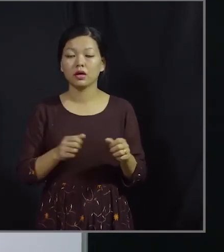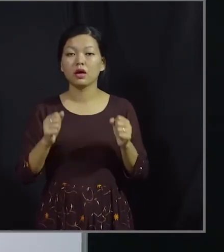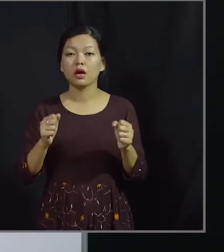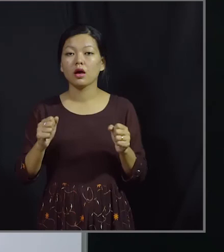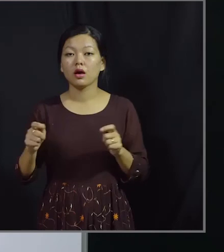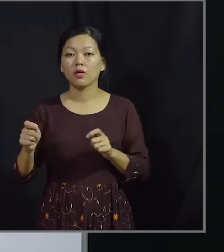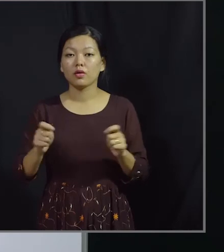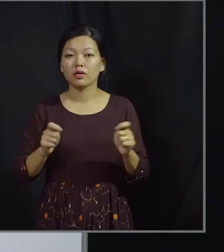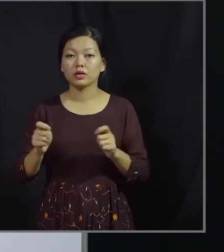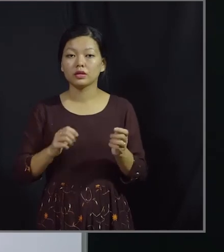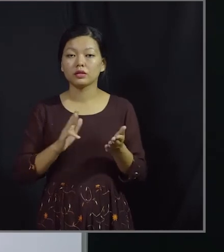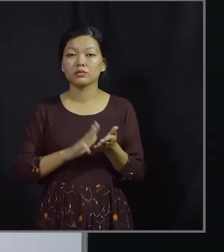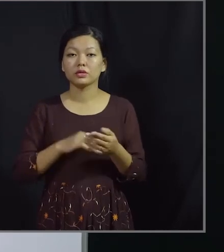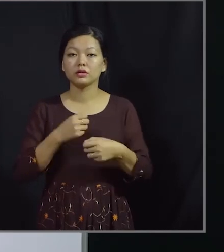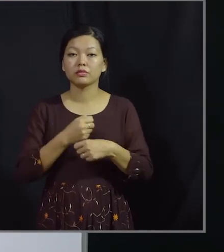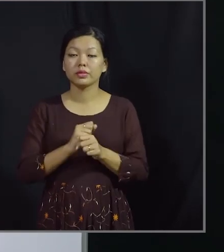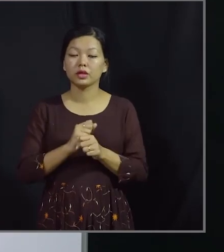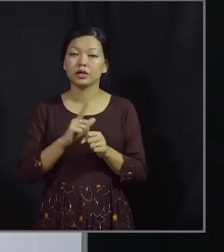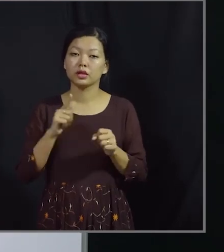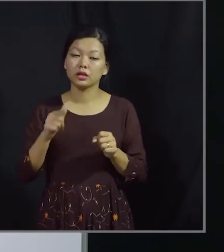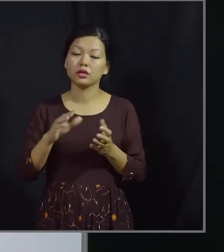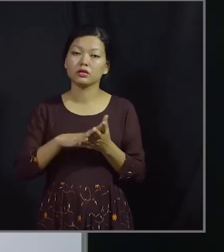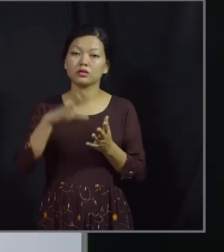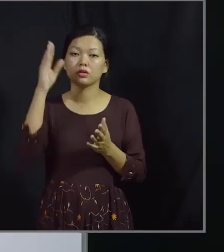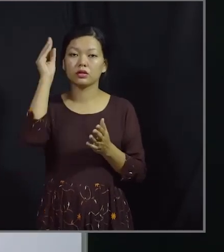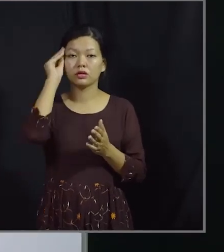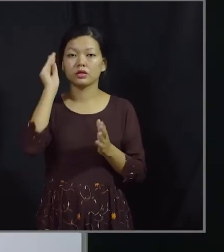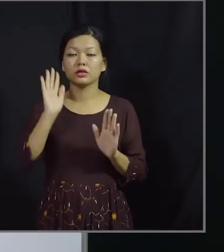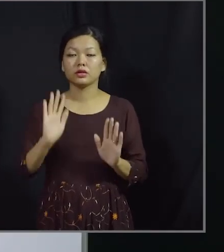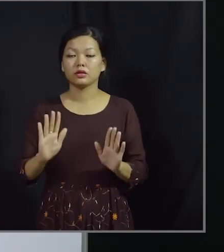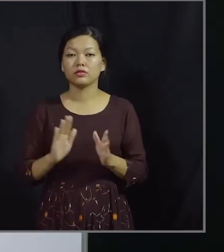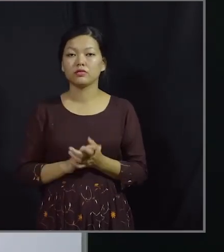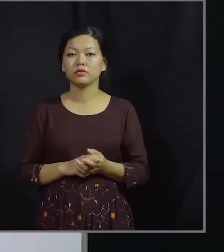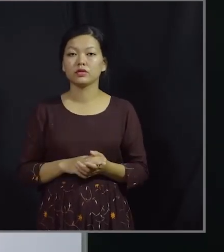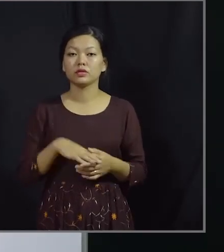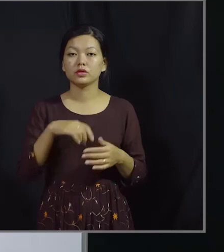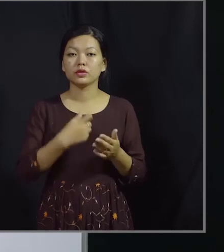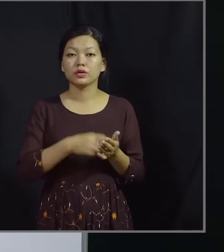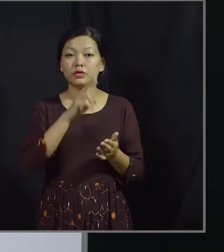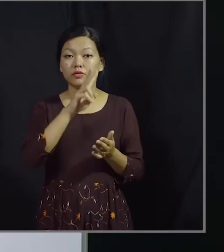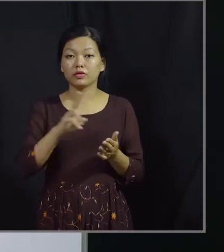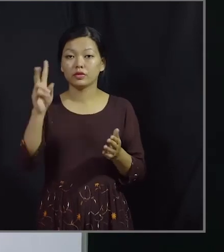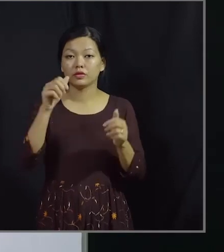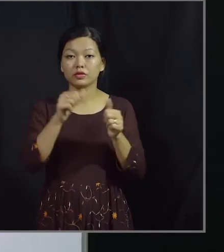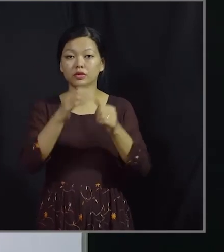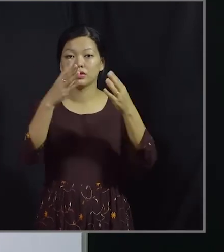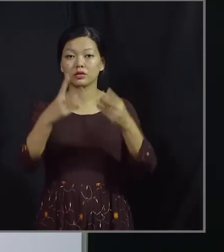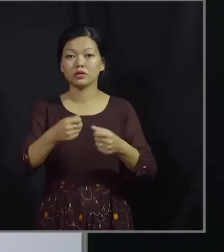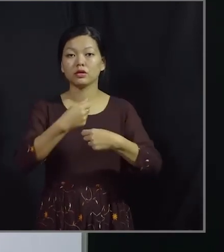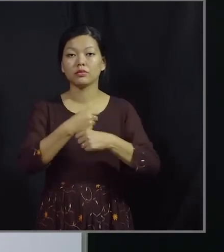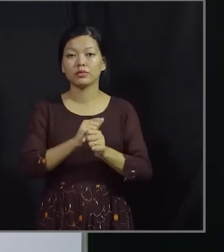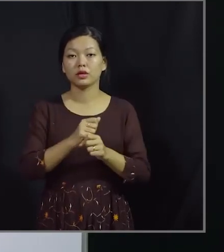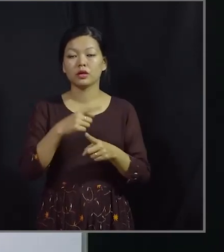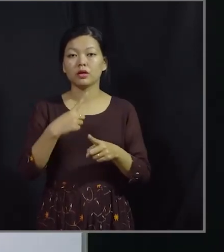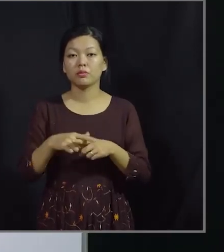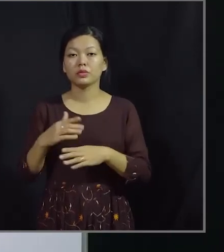goodwill, assets and liabilities. Then we will have to prepare revaluation accounts. At the same time, we will have to distribute